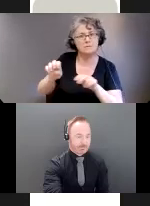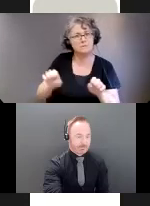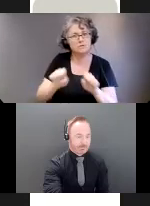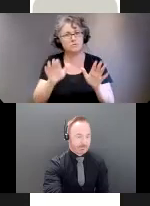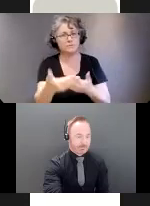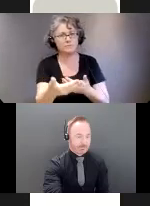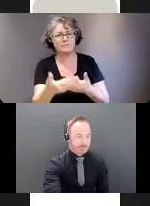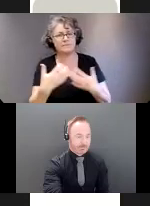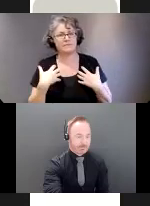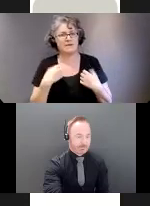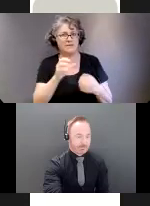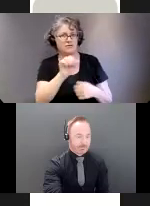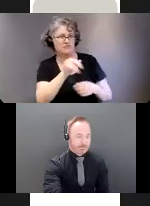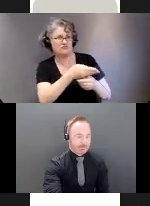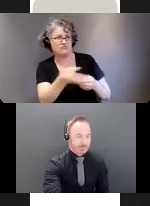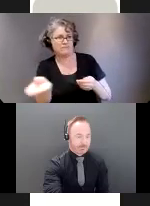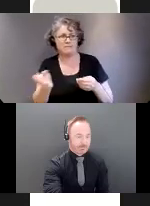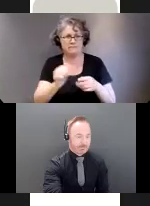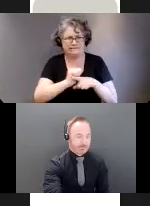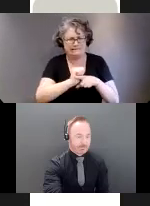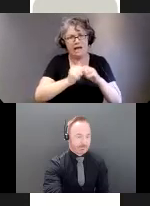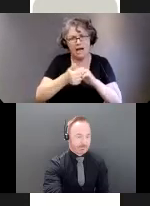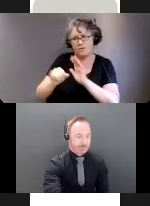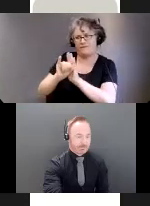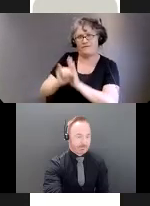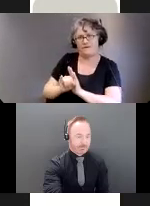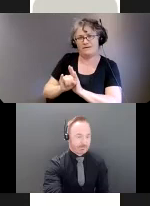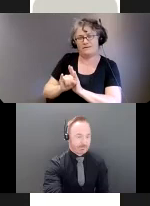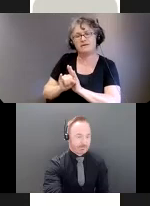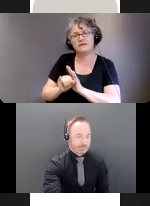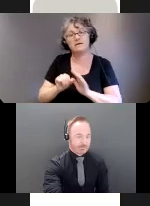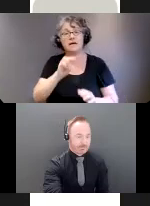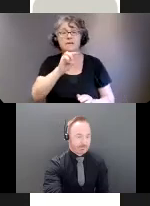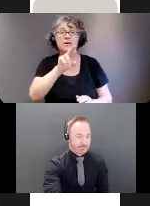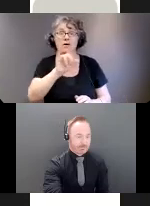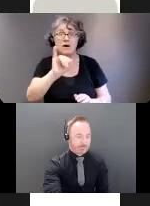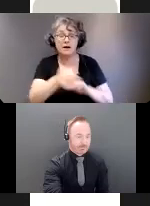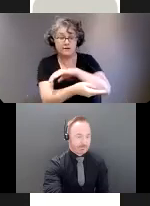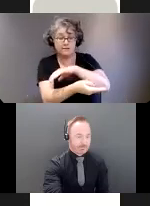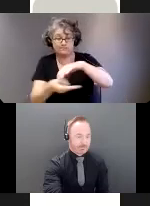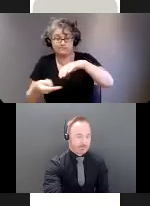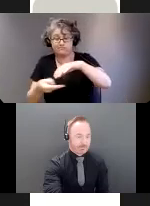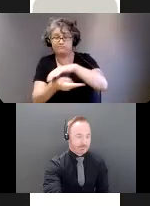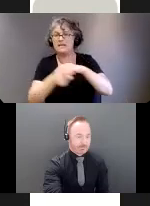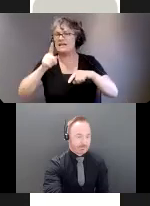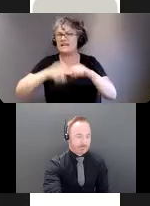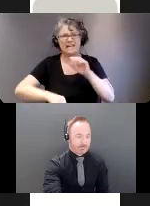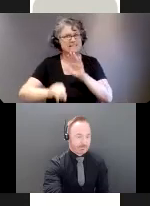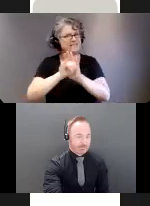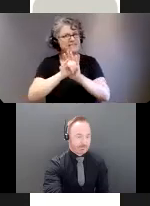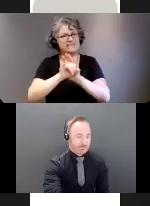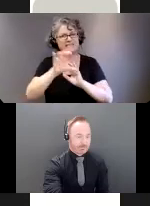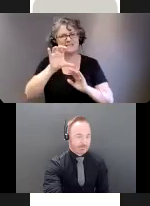emergency healthcare situation. So we know that an MRI actually cannot detect a concussion